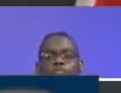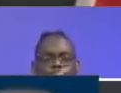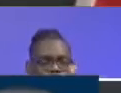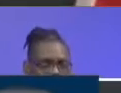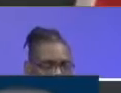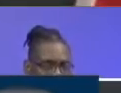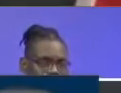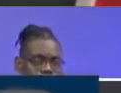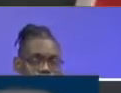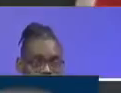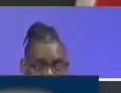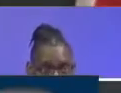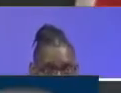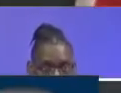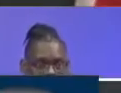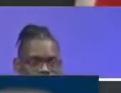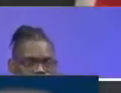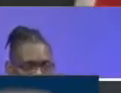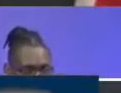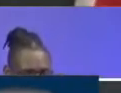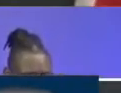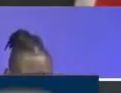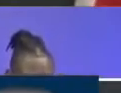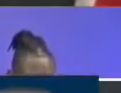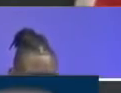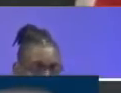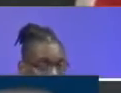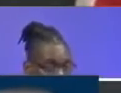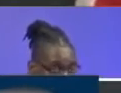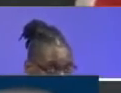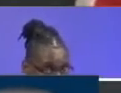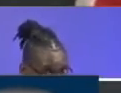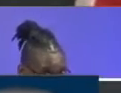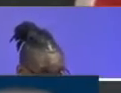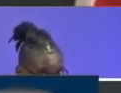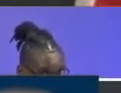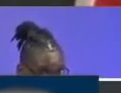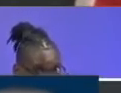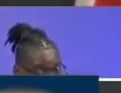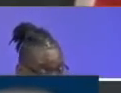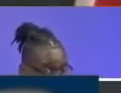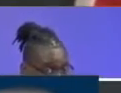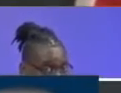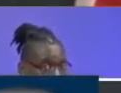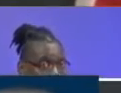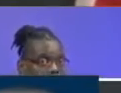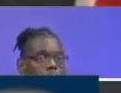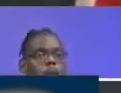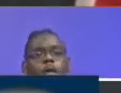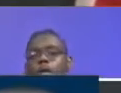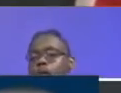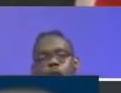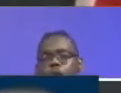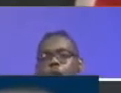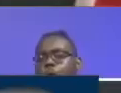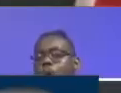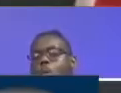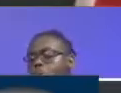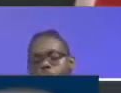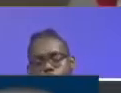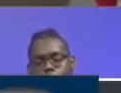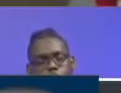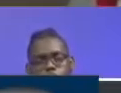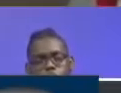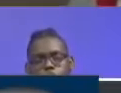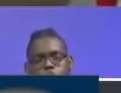not, you won't be allowed in. If you are allowed in, you work, you get paid. You don't work, you don't get paid.